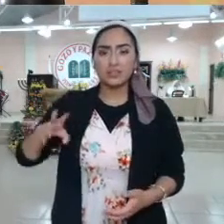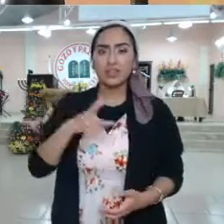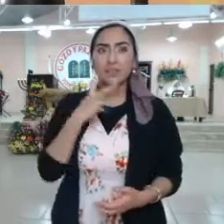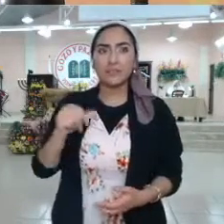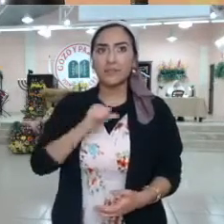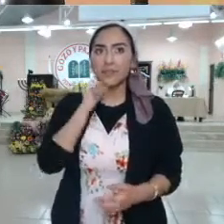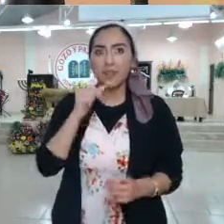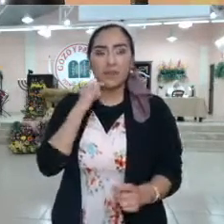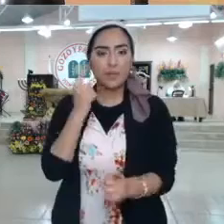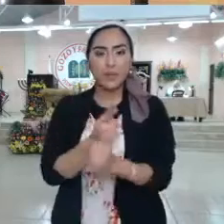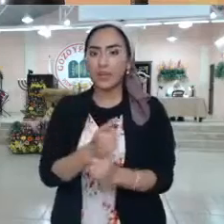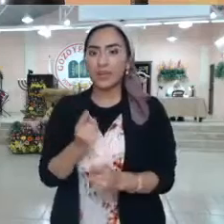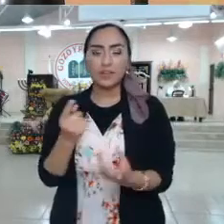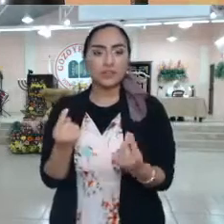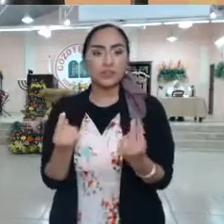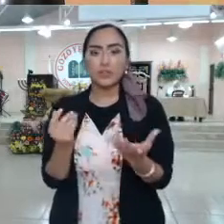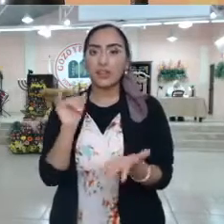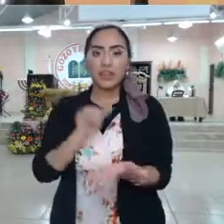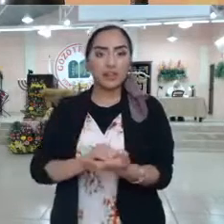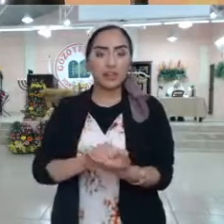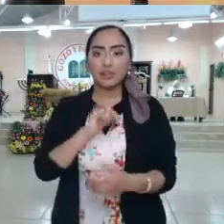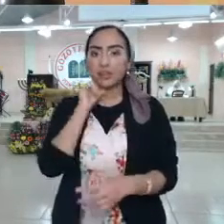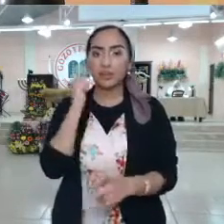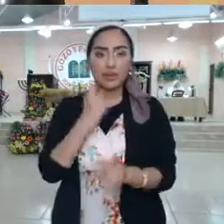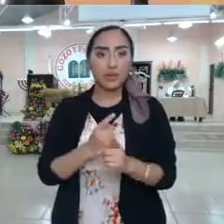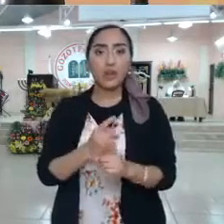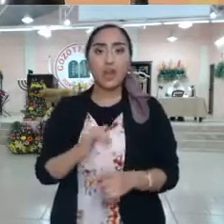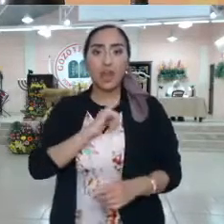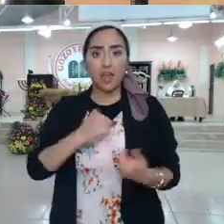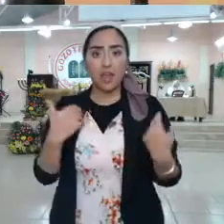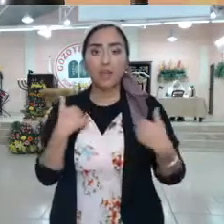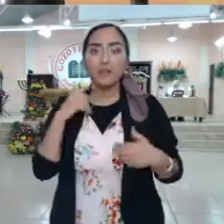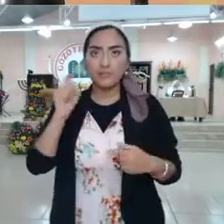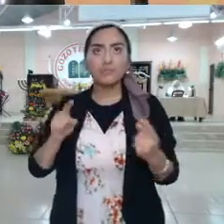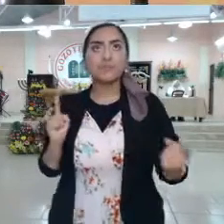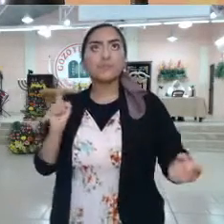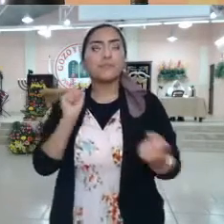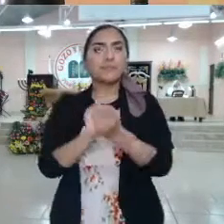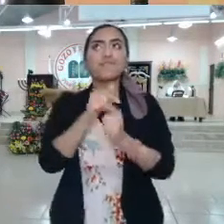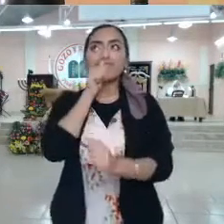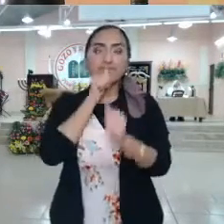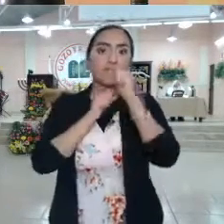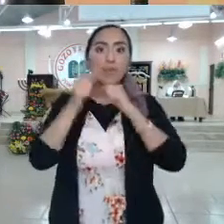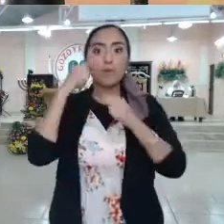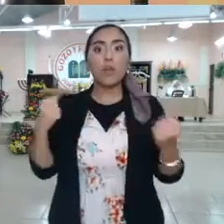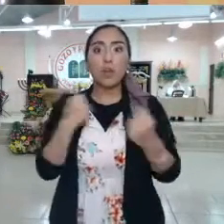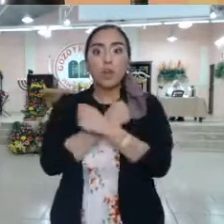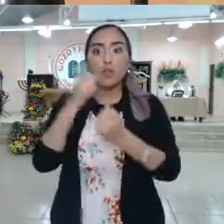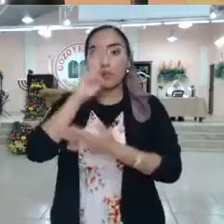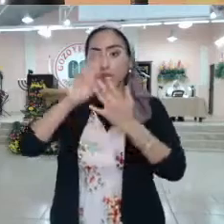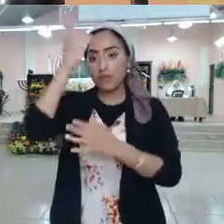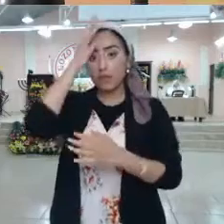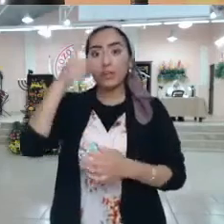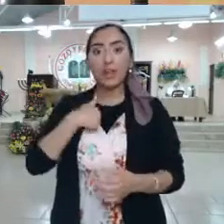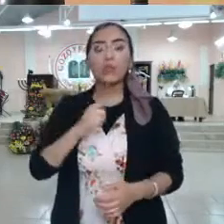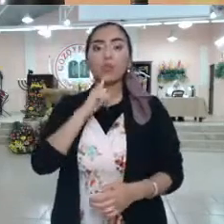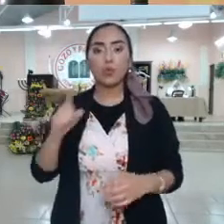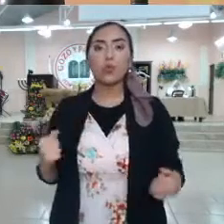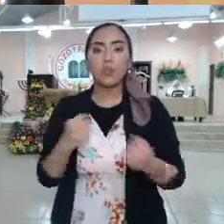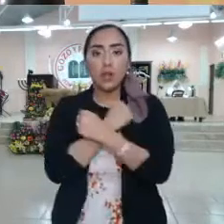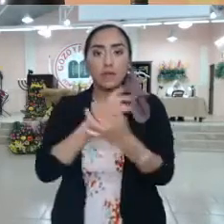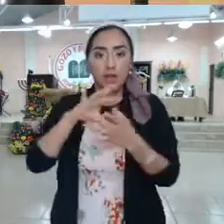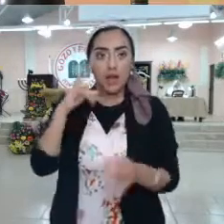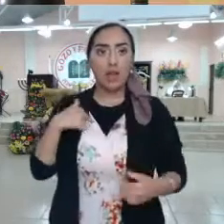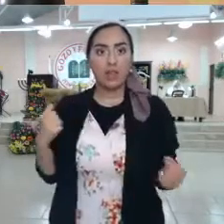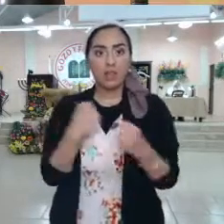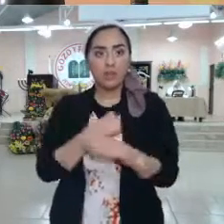Pharisees, and that is not good. It is not good to do that. I've had to bear many things for love to the Eternal Father, and because I